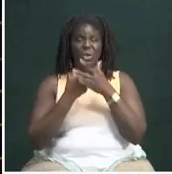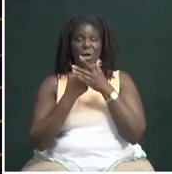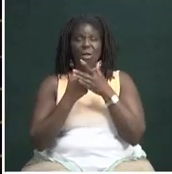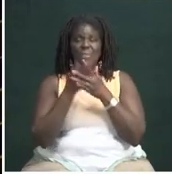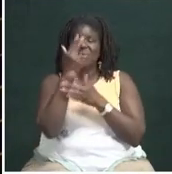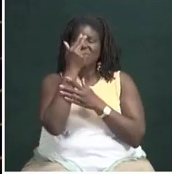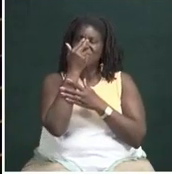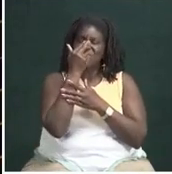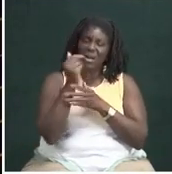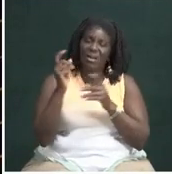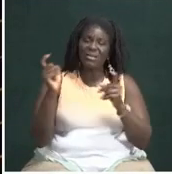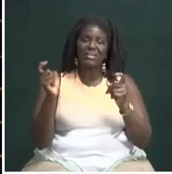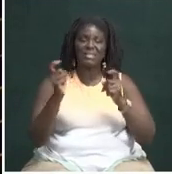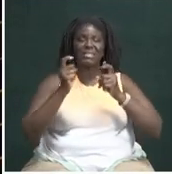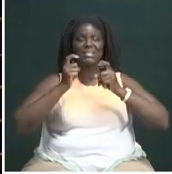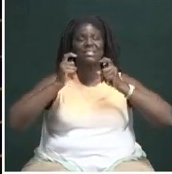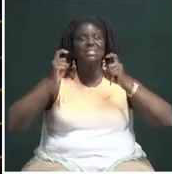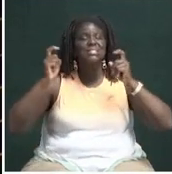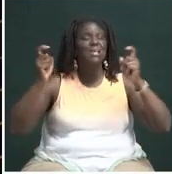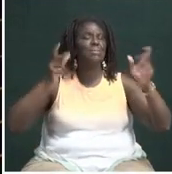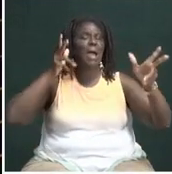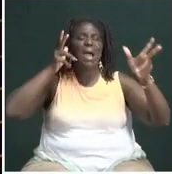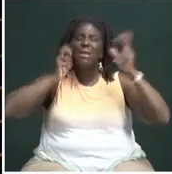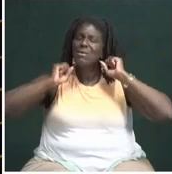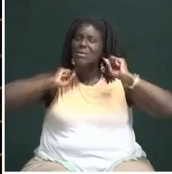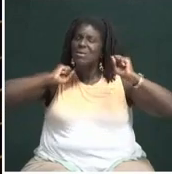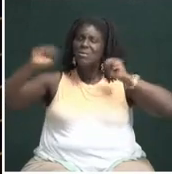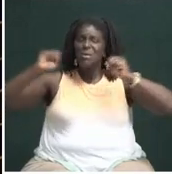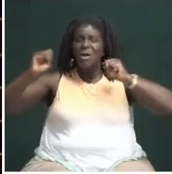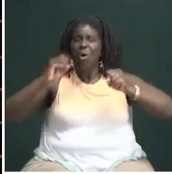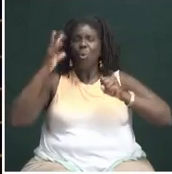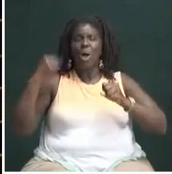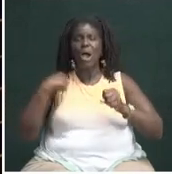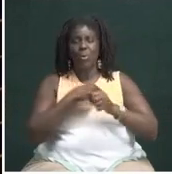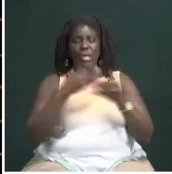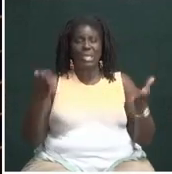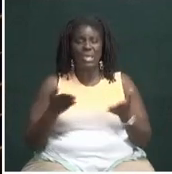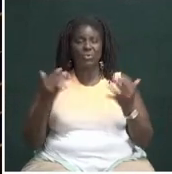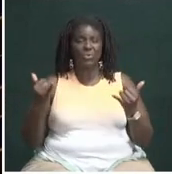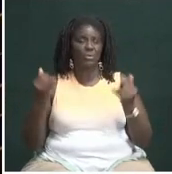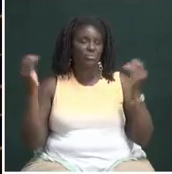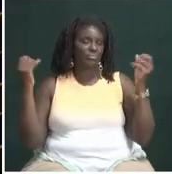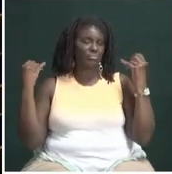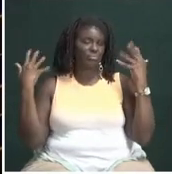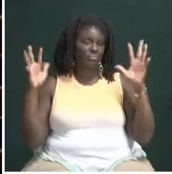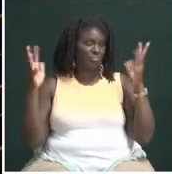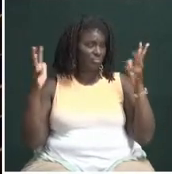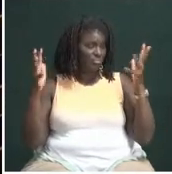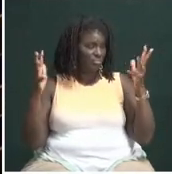fun and celebration. Let's hear it for why we're here today.